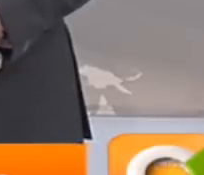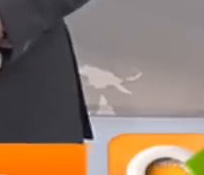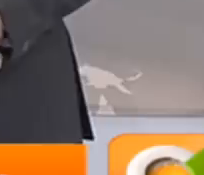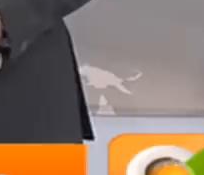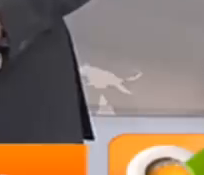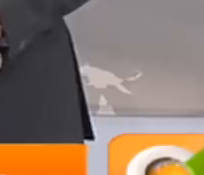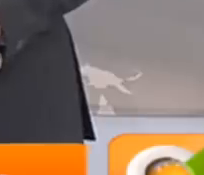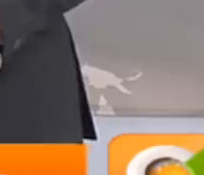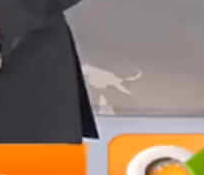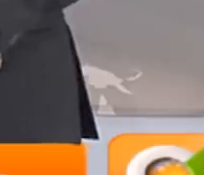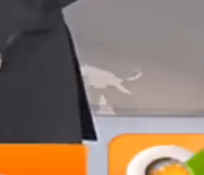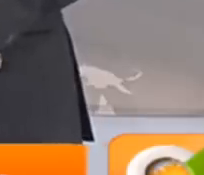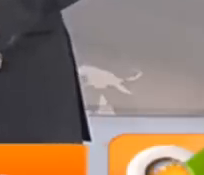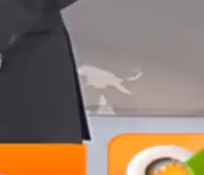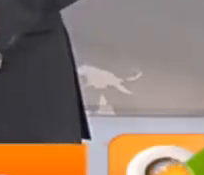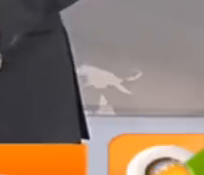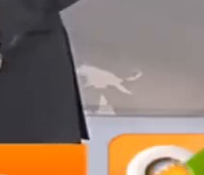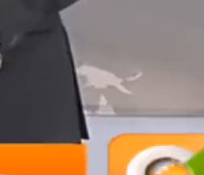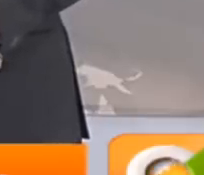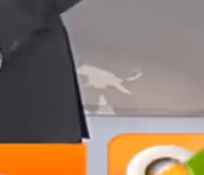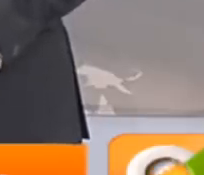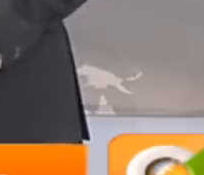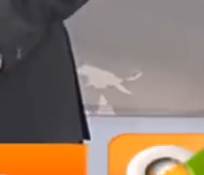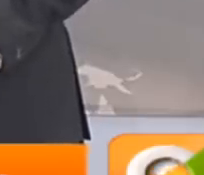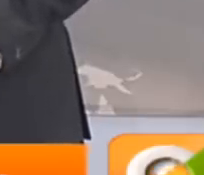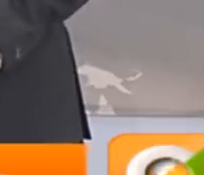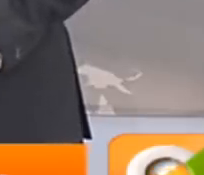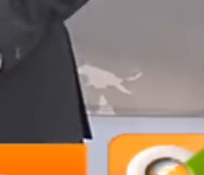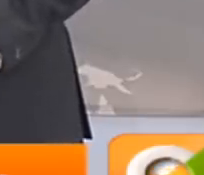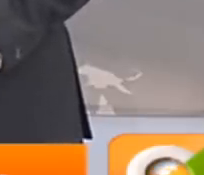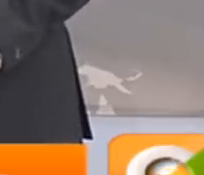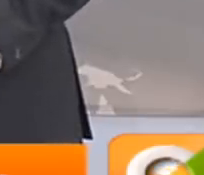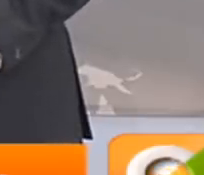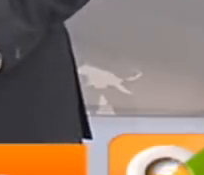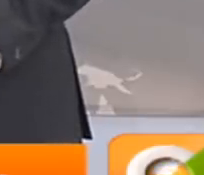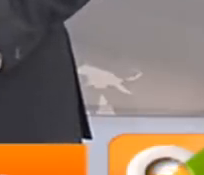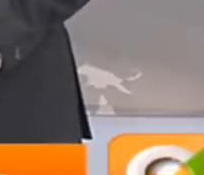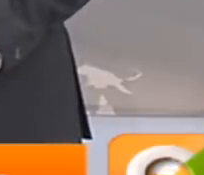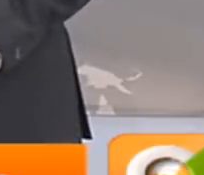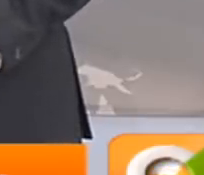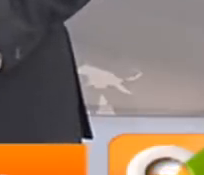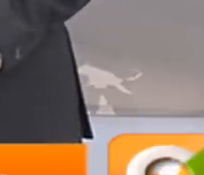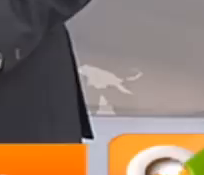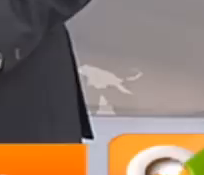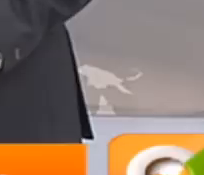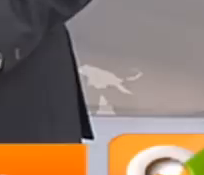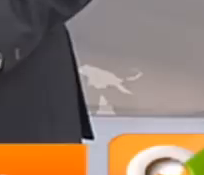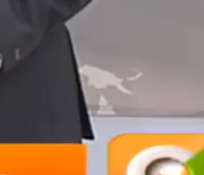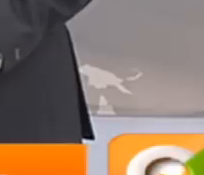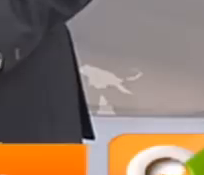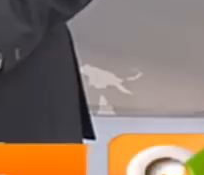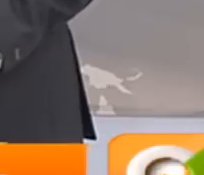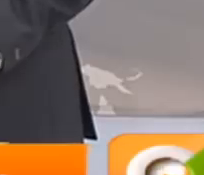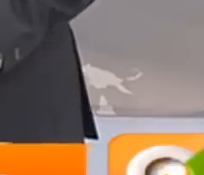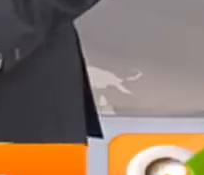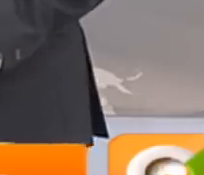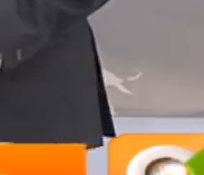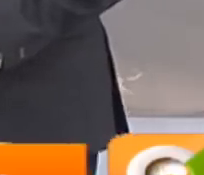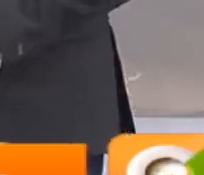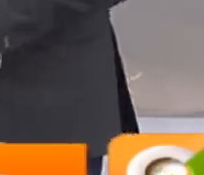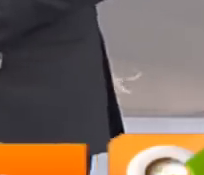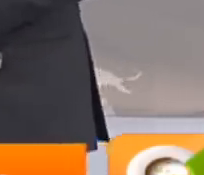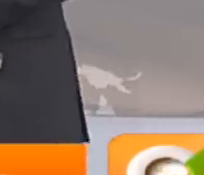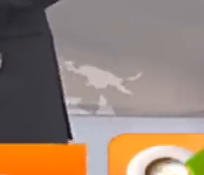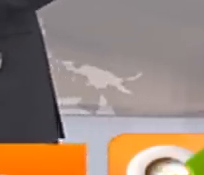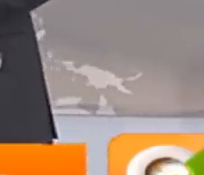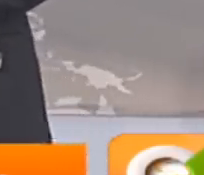media saying, we're going to boycott. What more could be done? For me, I think that the challenge that arises from this and